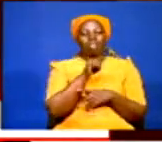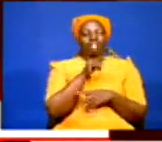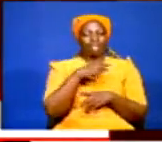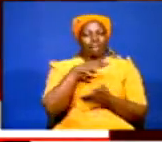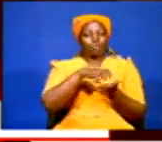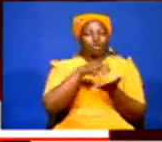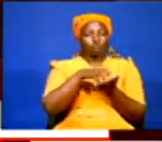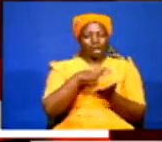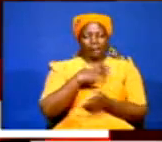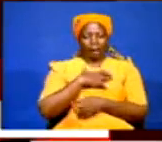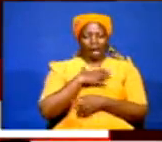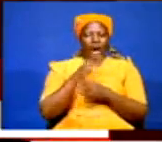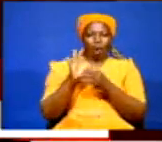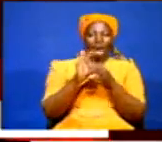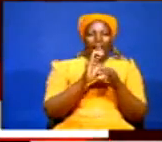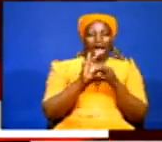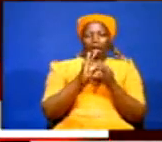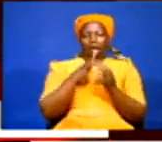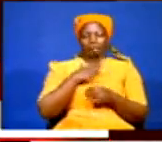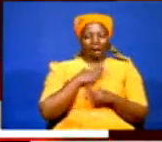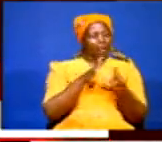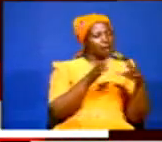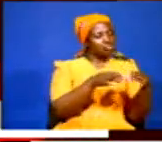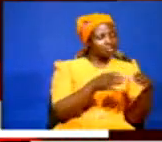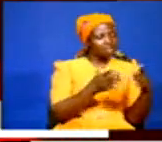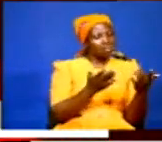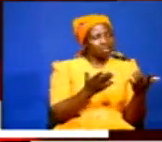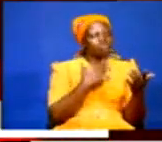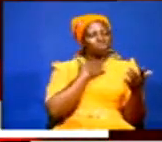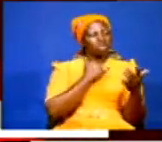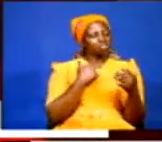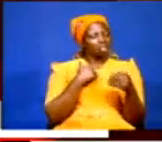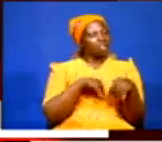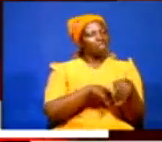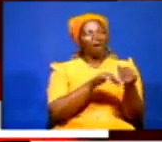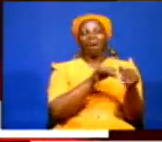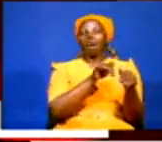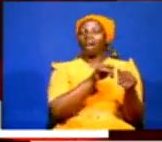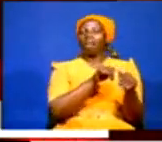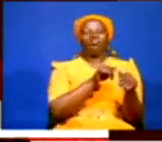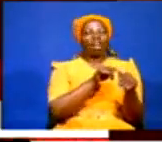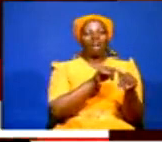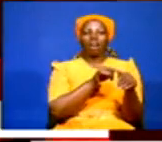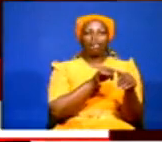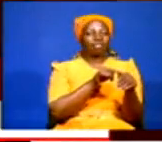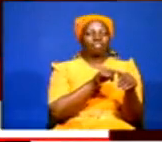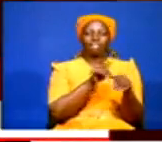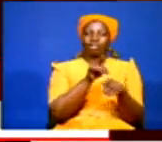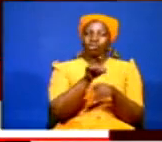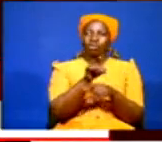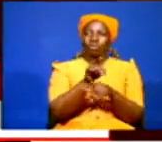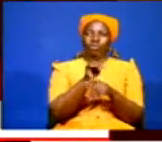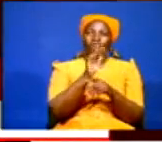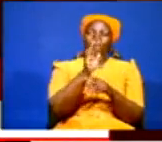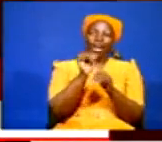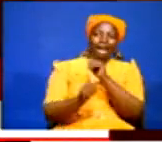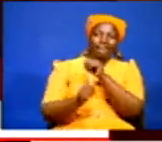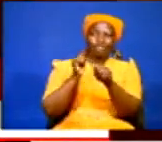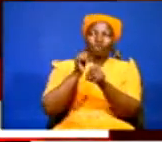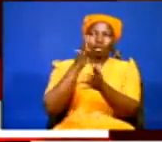my coalition or my party wants me to push, you are refusing the fact